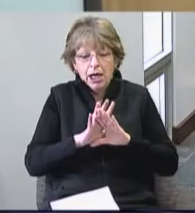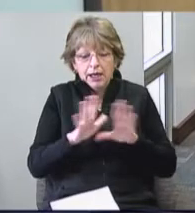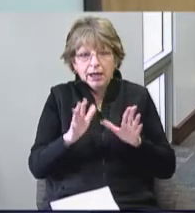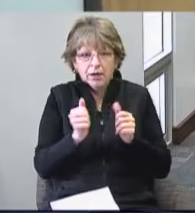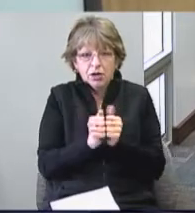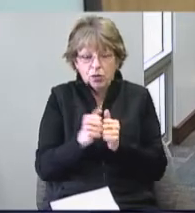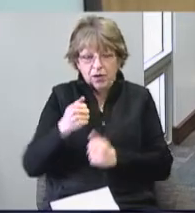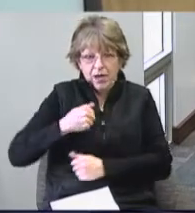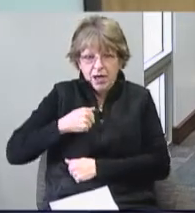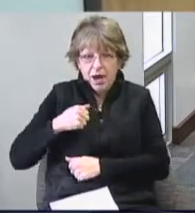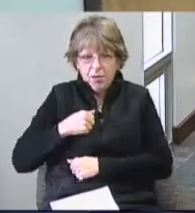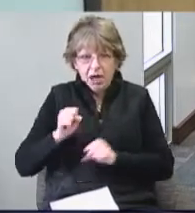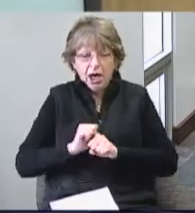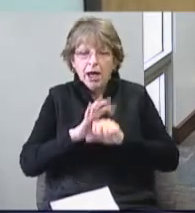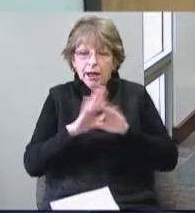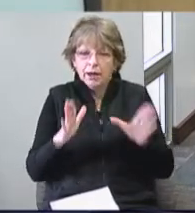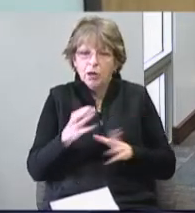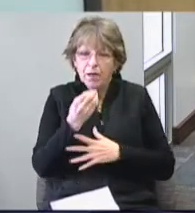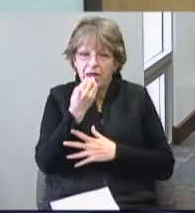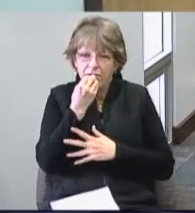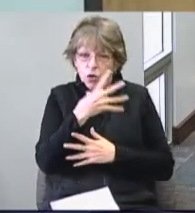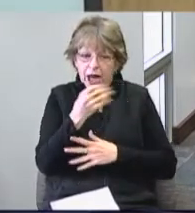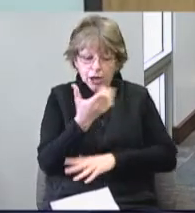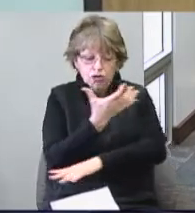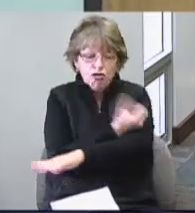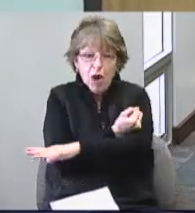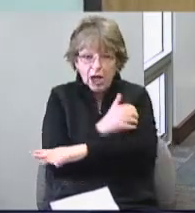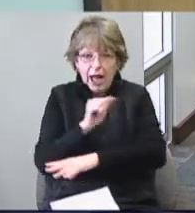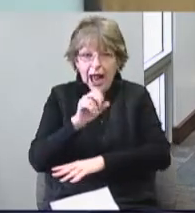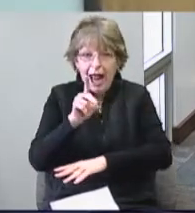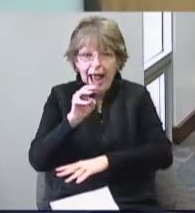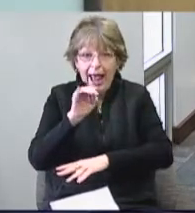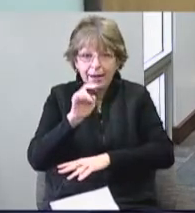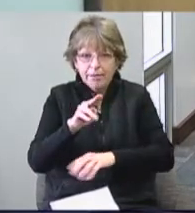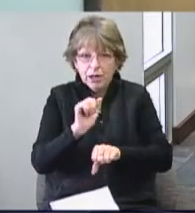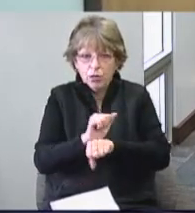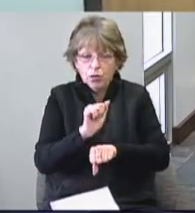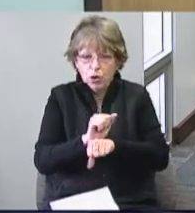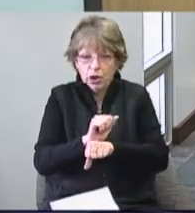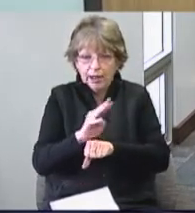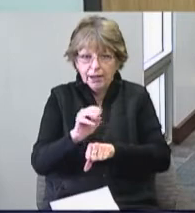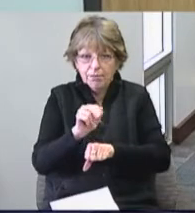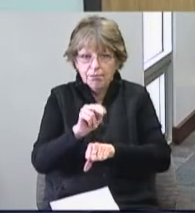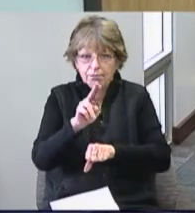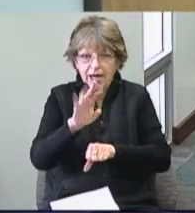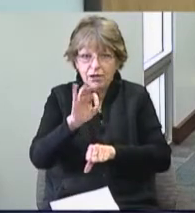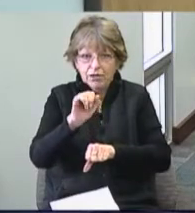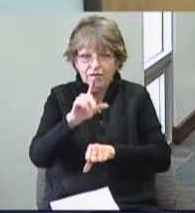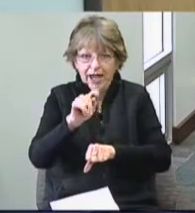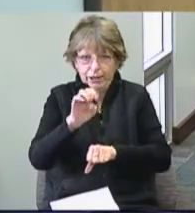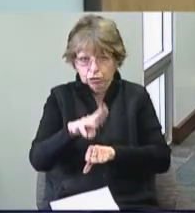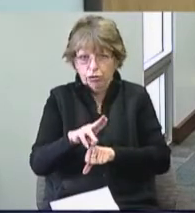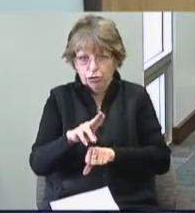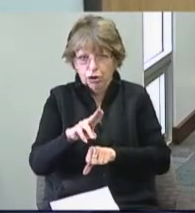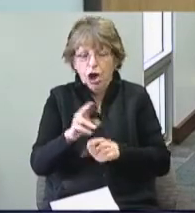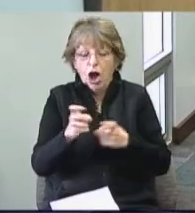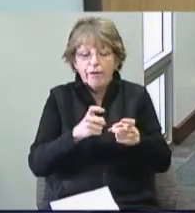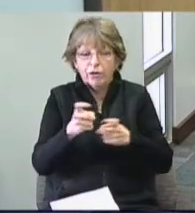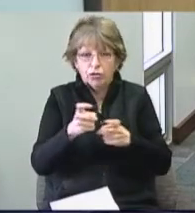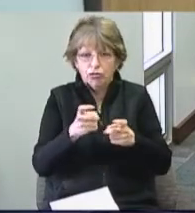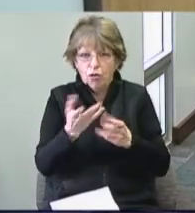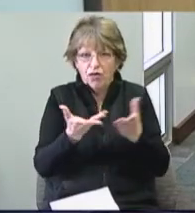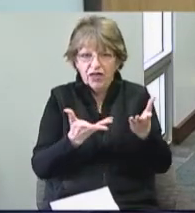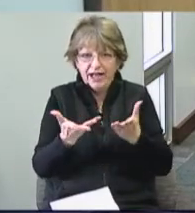been cleared by the Food and Drug Administration to work in the manufacture of controlled substances. So this is